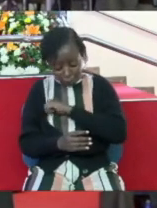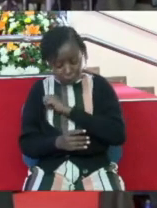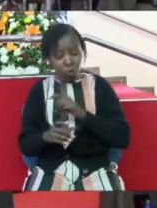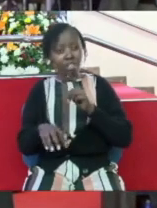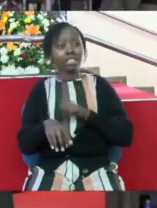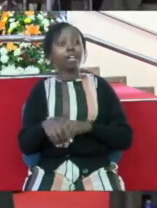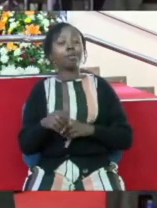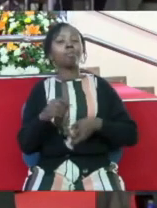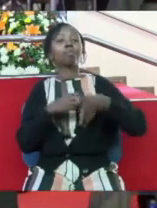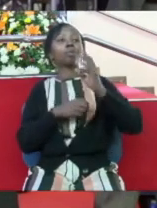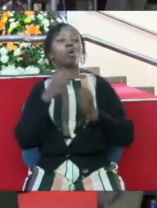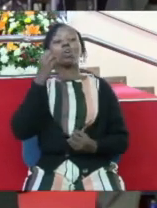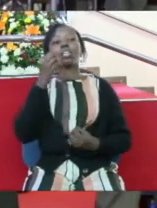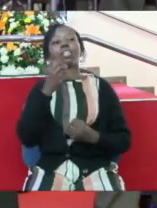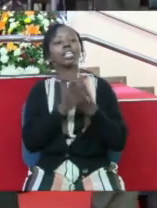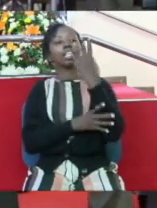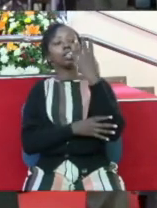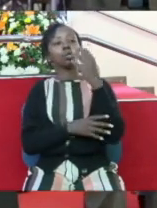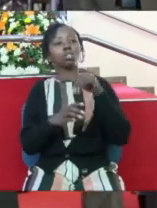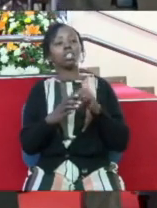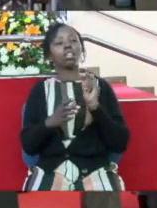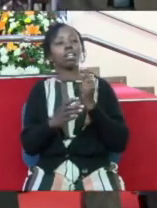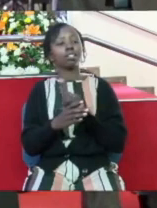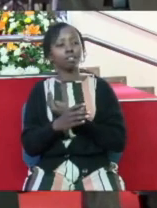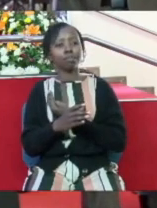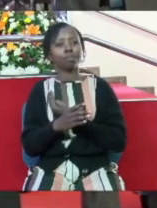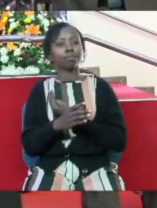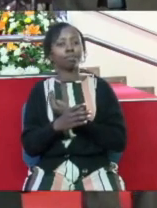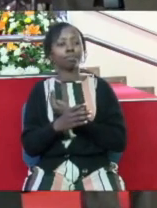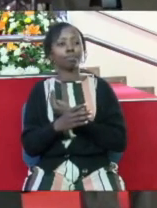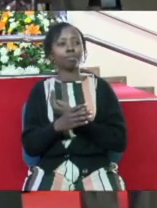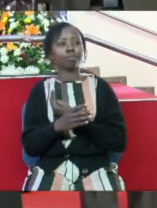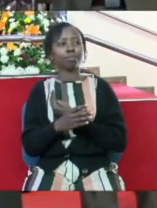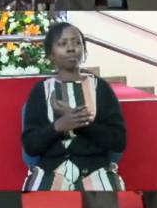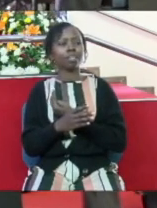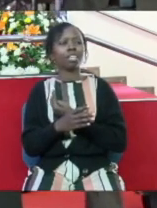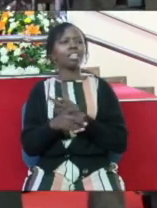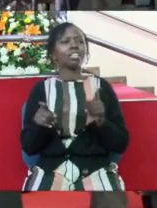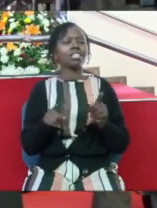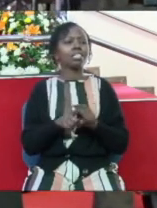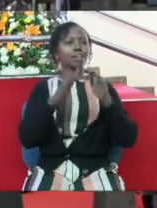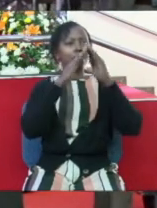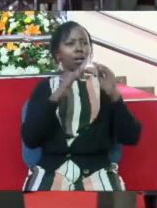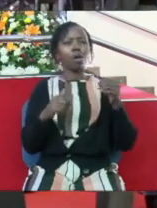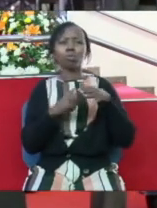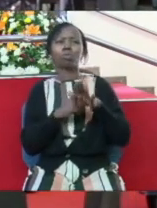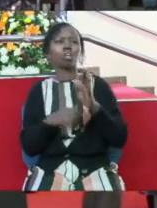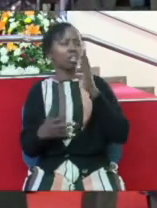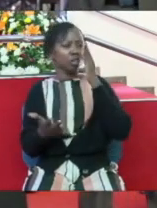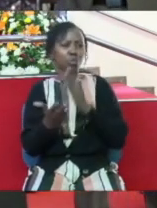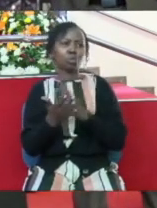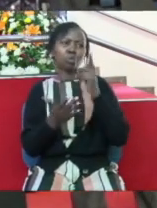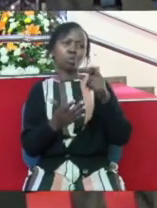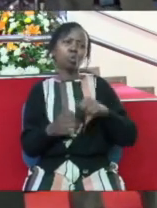We decrease as he increases. Na kwamba tunashuka lakini Mungu anaongezeka. That in my house. Katika nyumba yangu. Yes, I'm the head of that